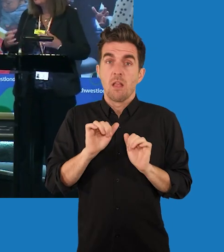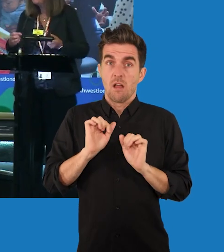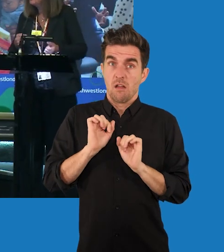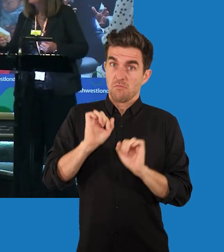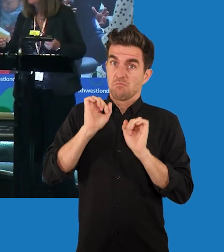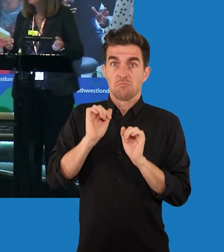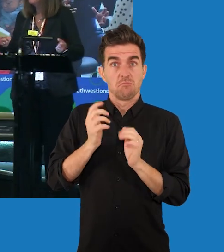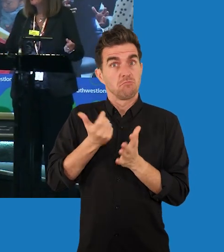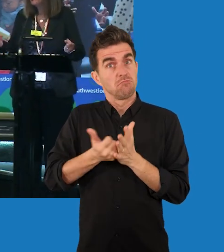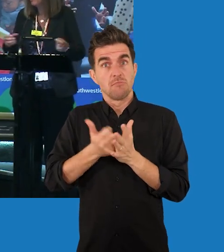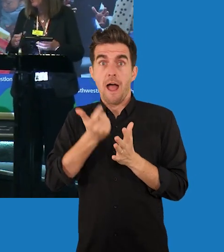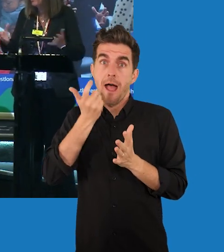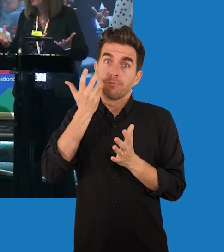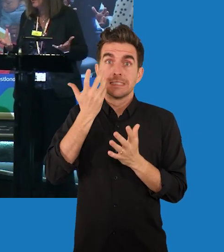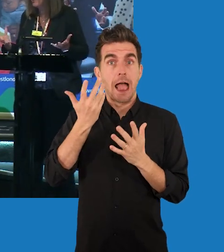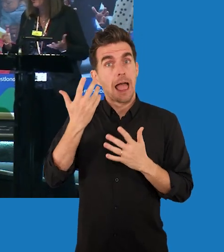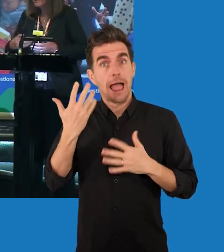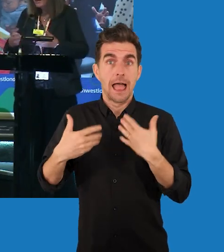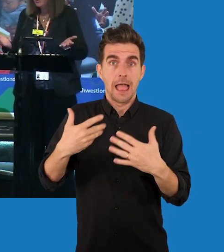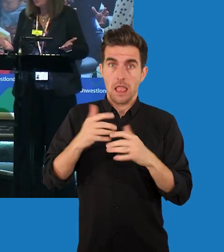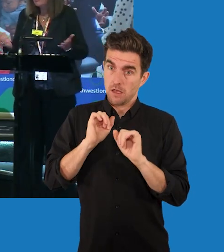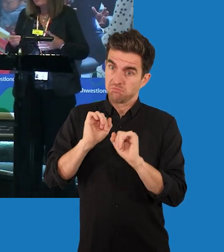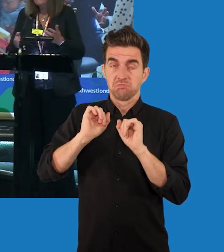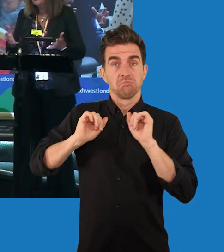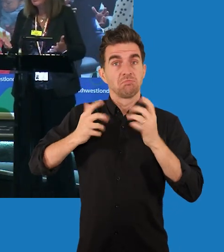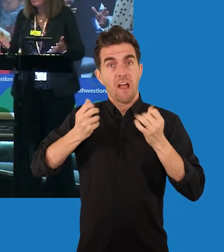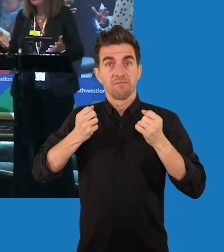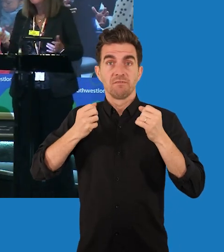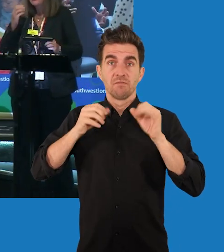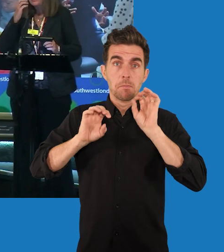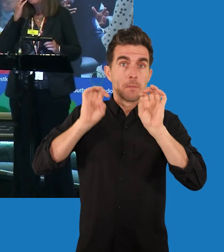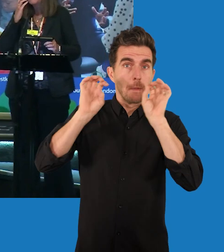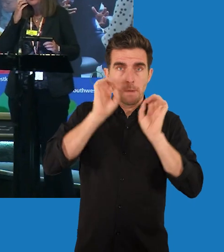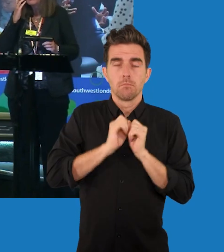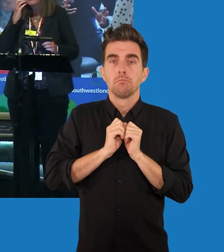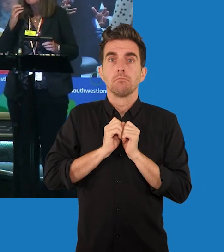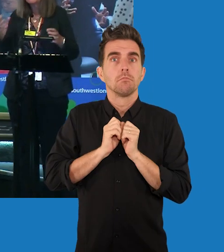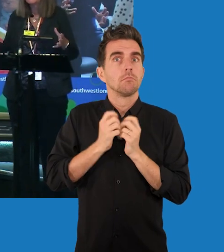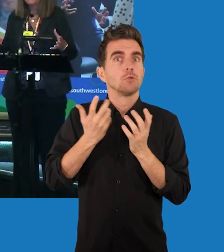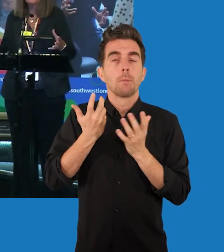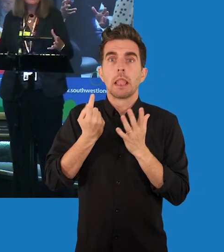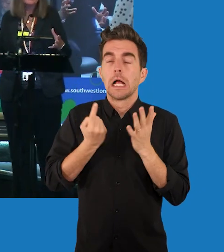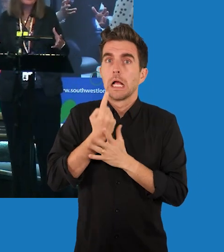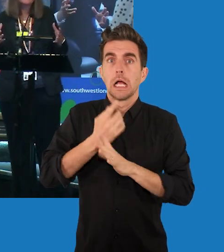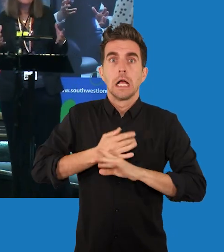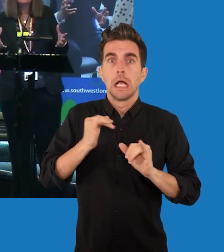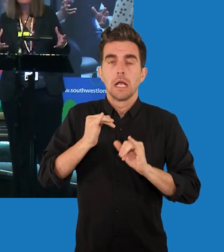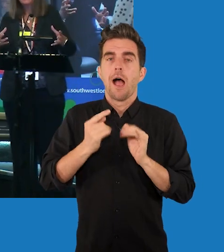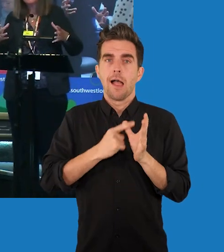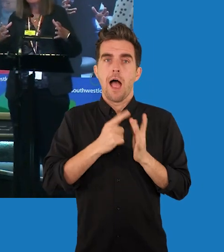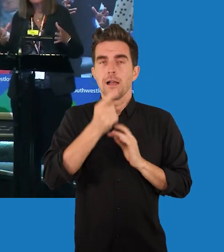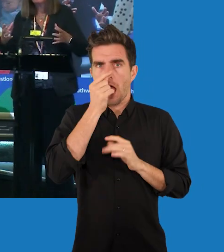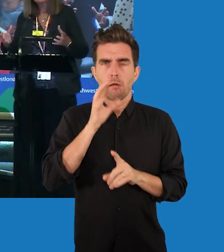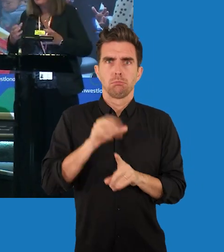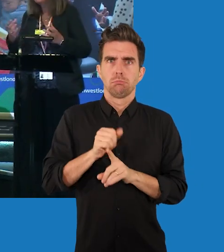what would be your normal way of working within your daily routine. And what the AI can do is it can tell